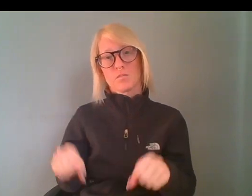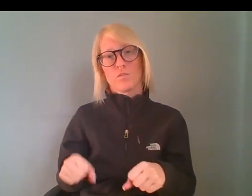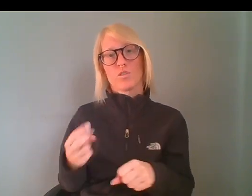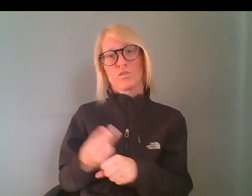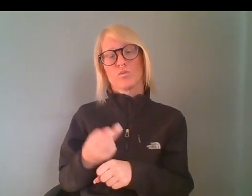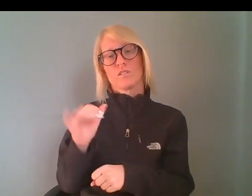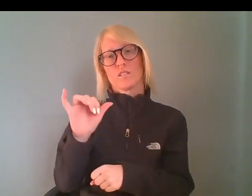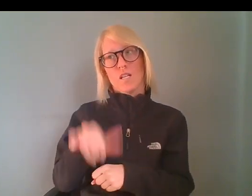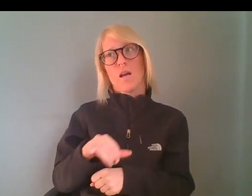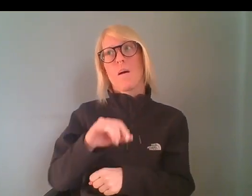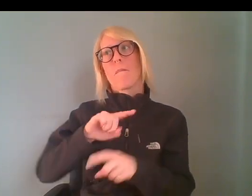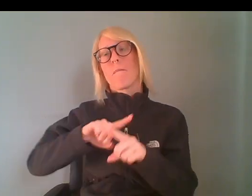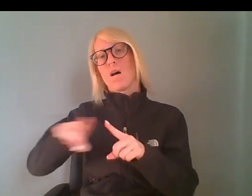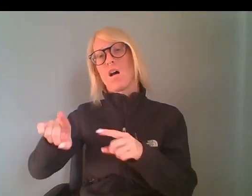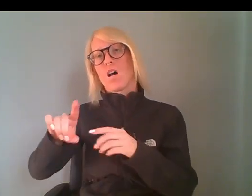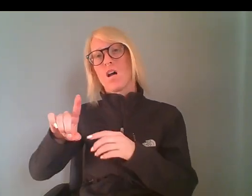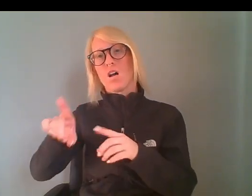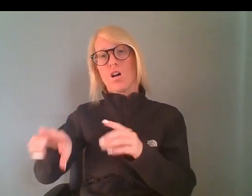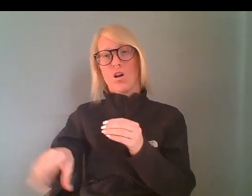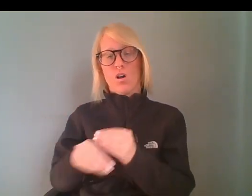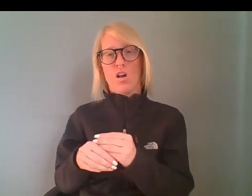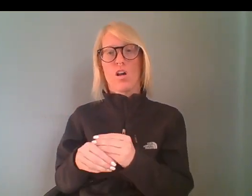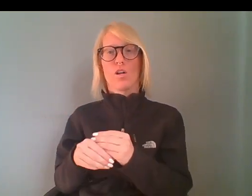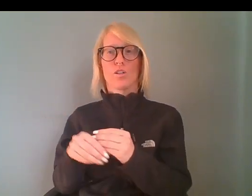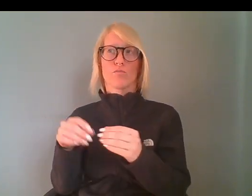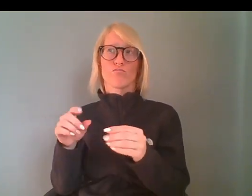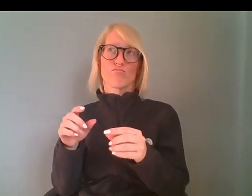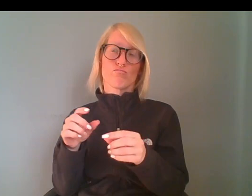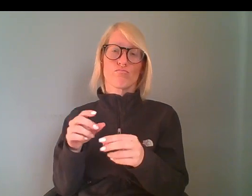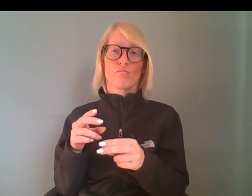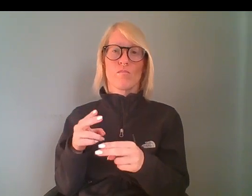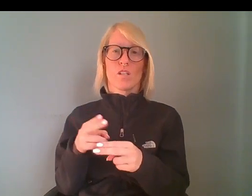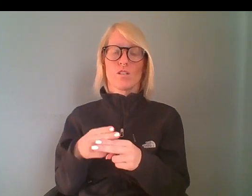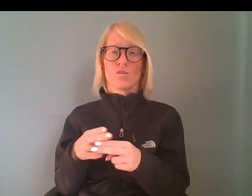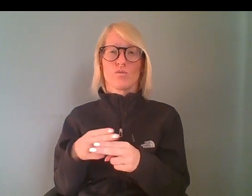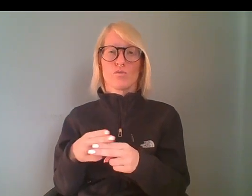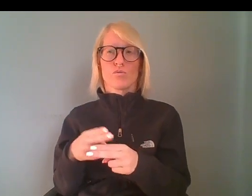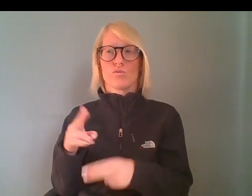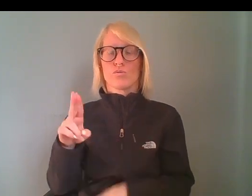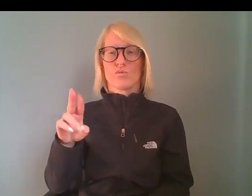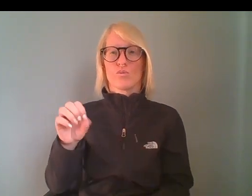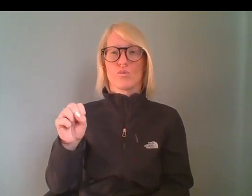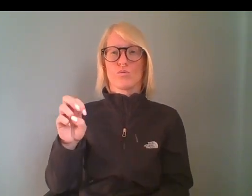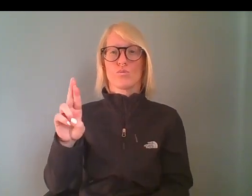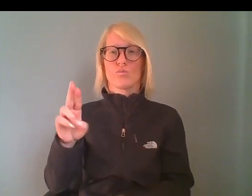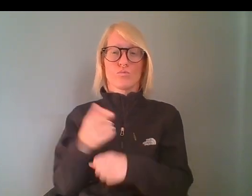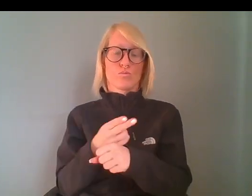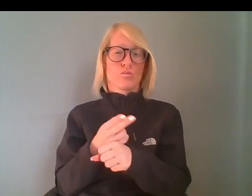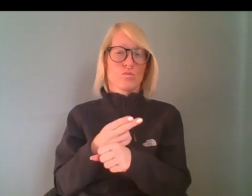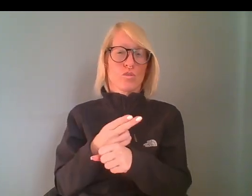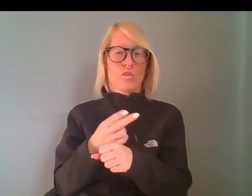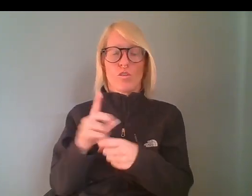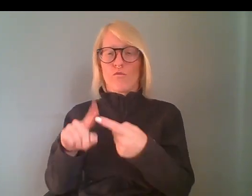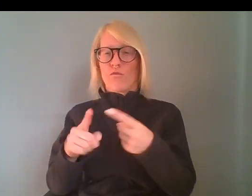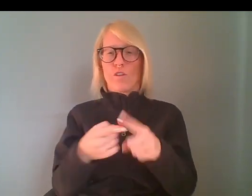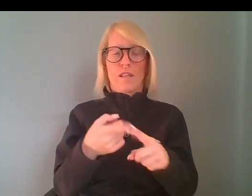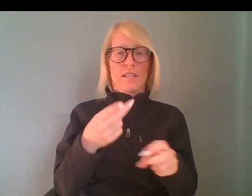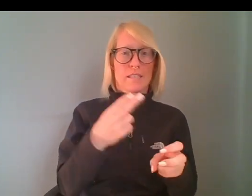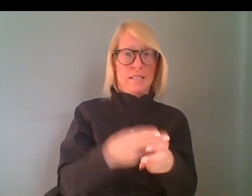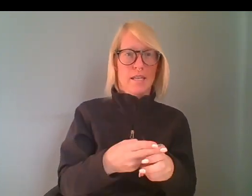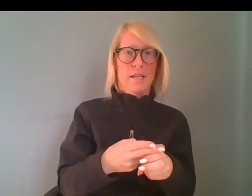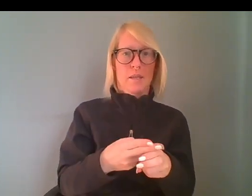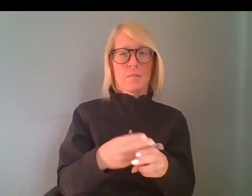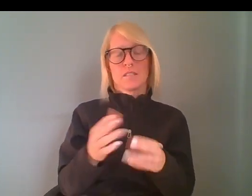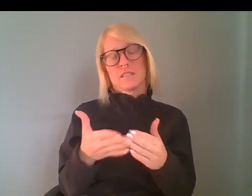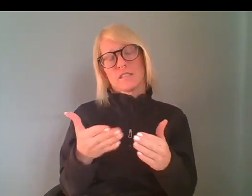but still have more of a user-friendly name. You know, so again, the ccfblog.org will